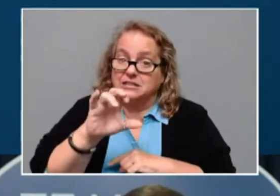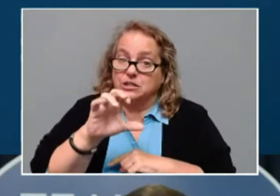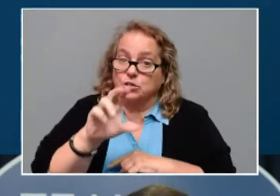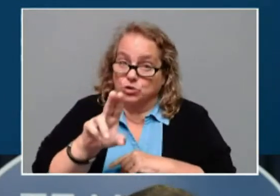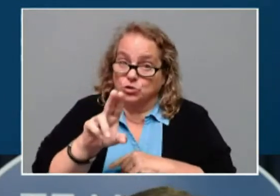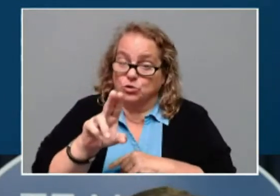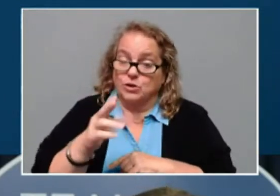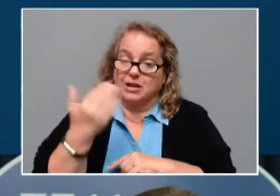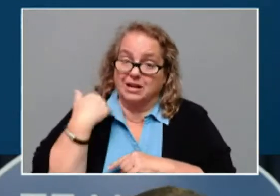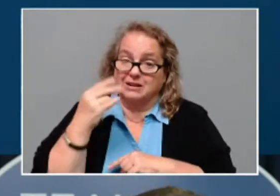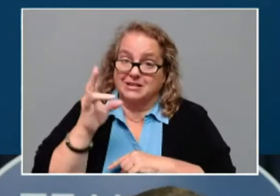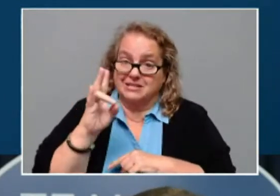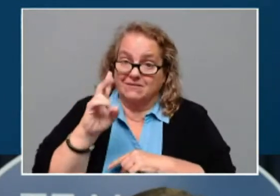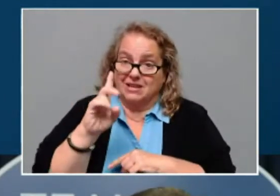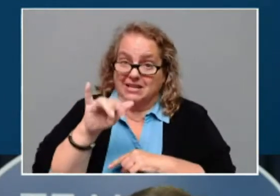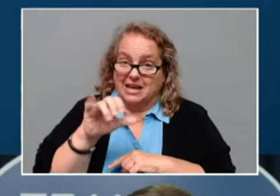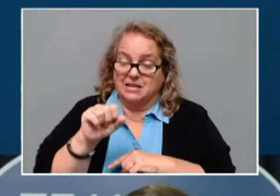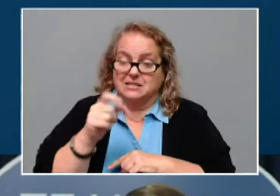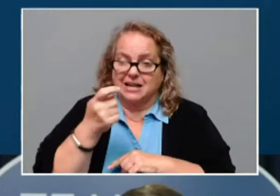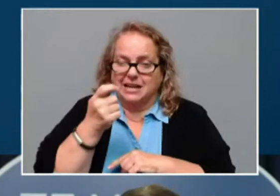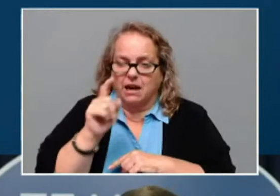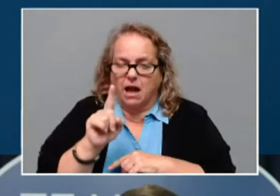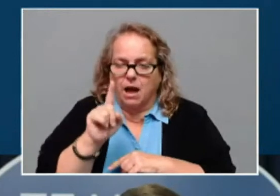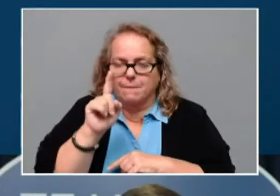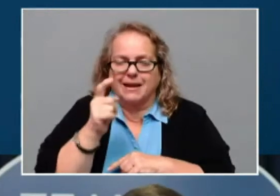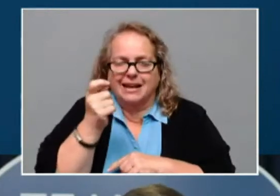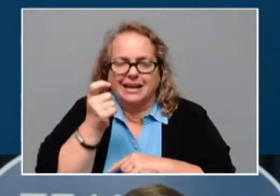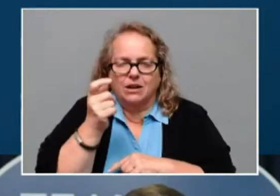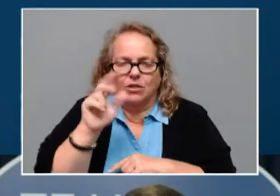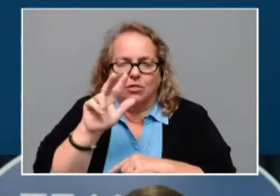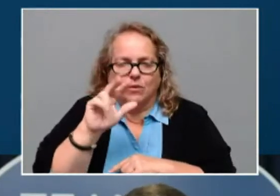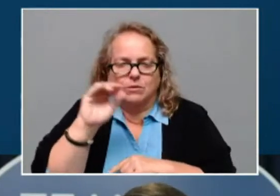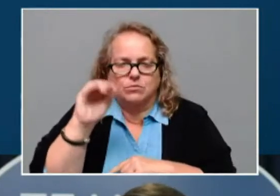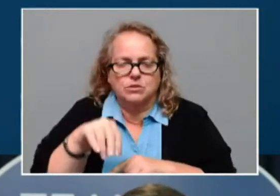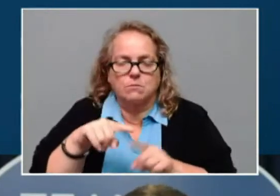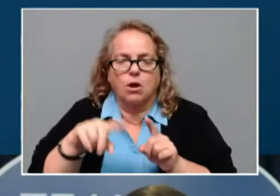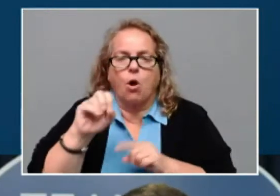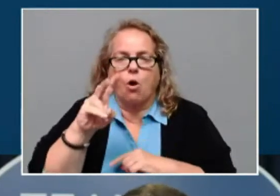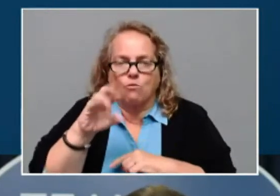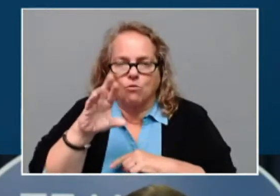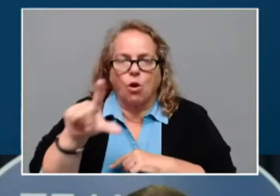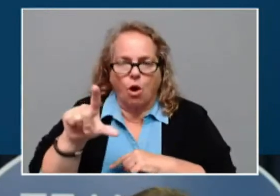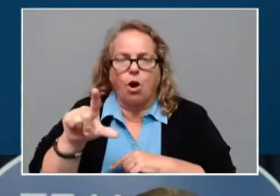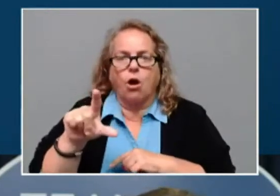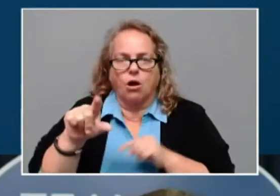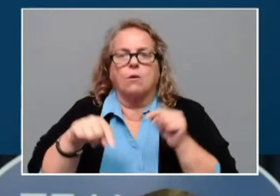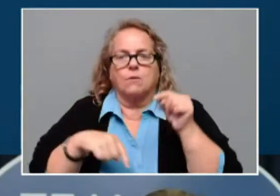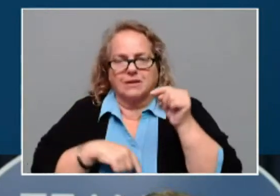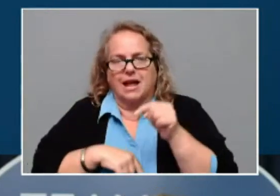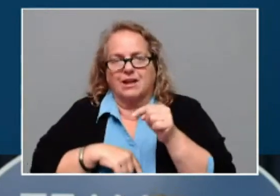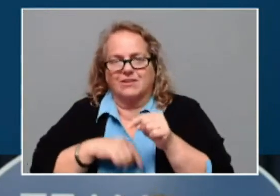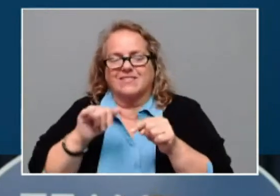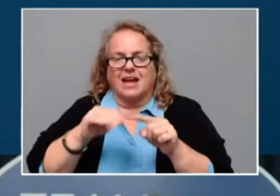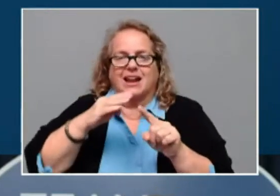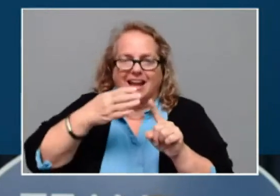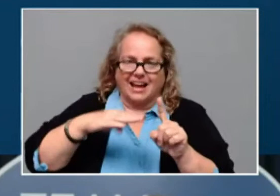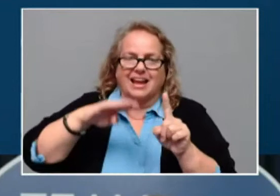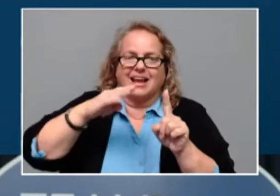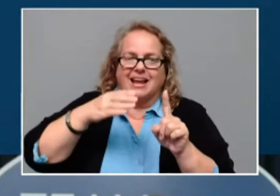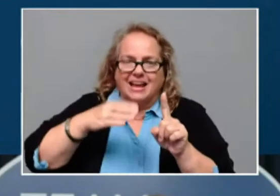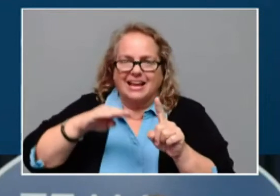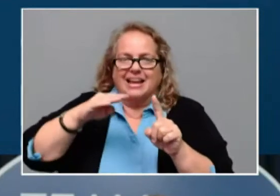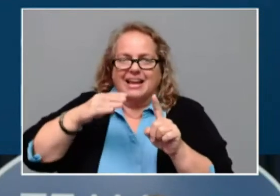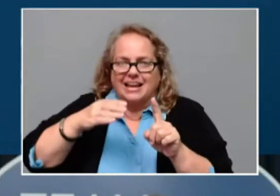up just a little bit, 3%, but overall moving downward. That's how the rolling average works, and that sometimes you